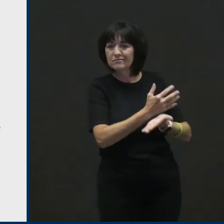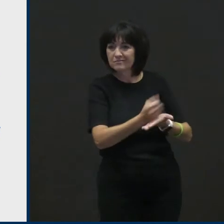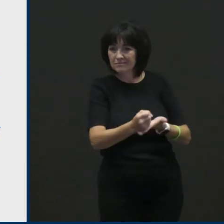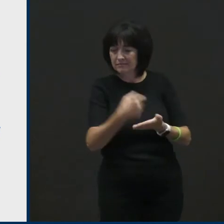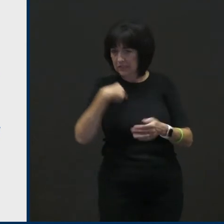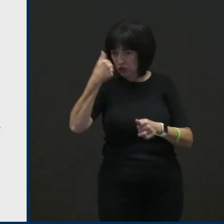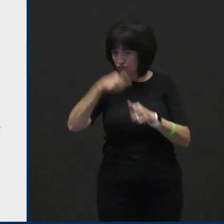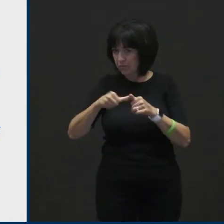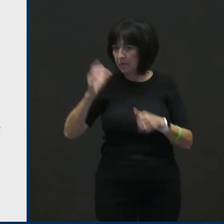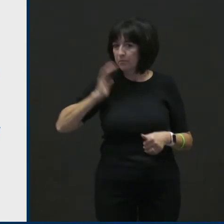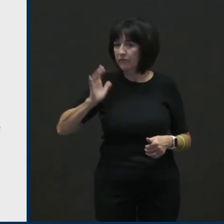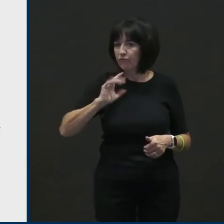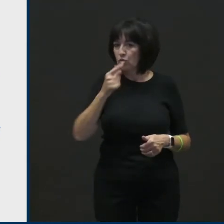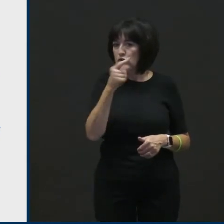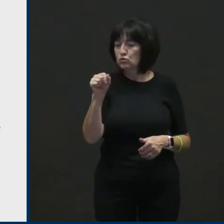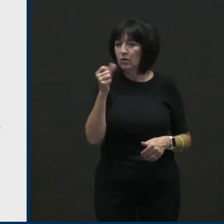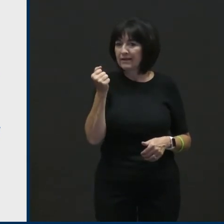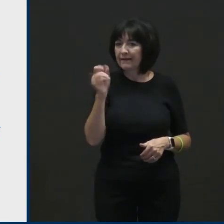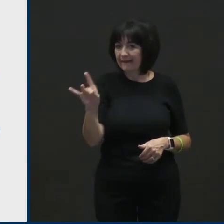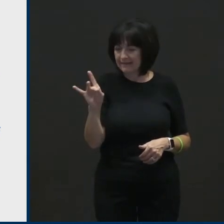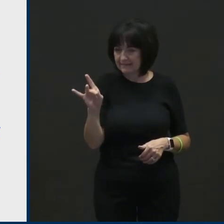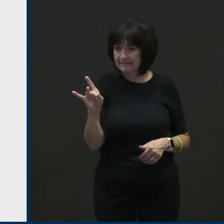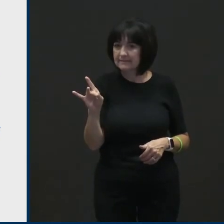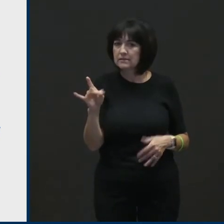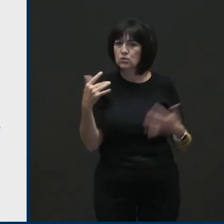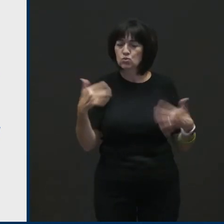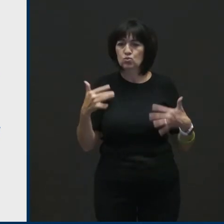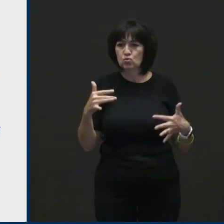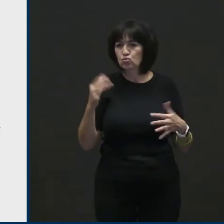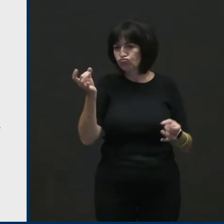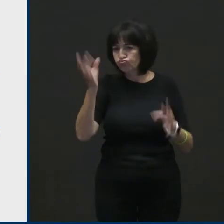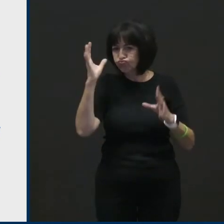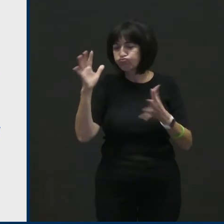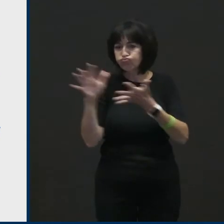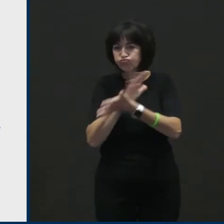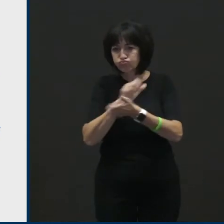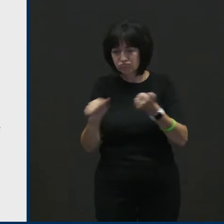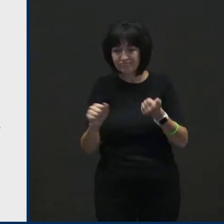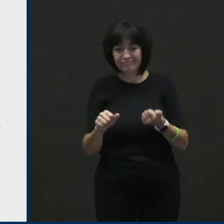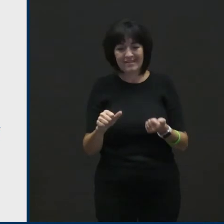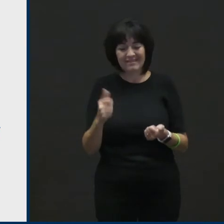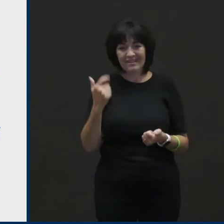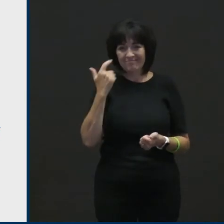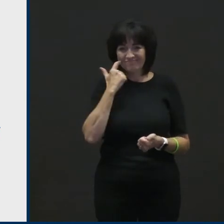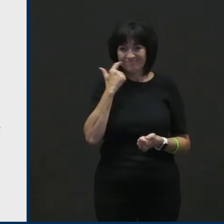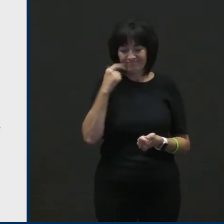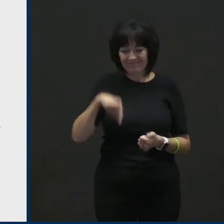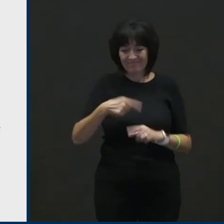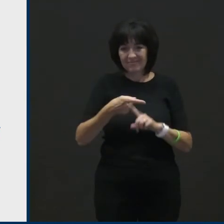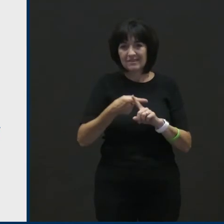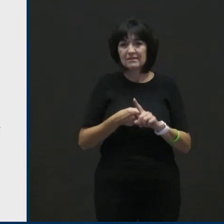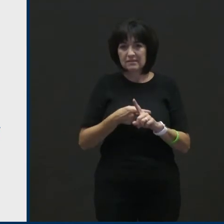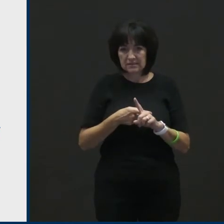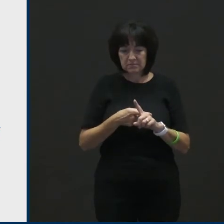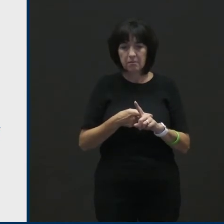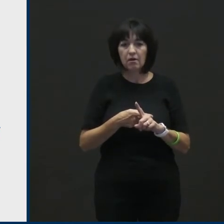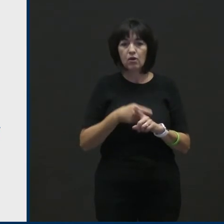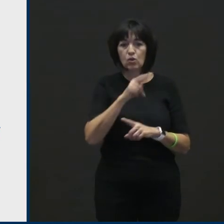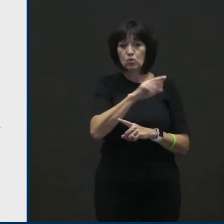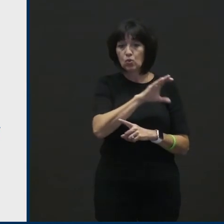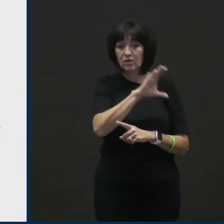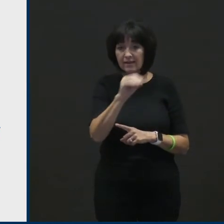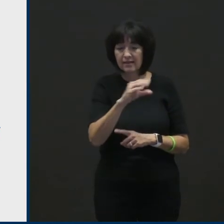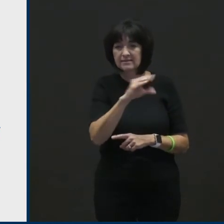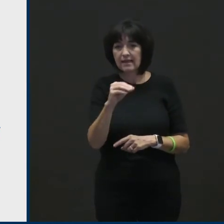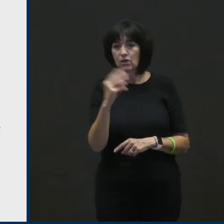we saw in a week span here in central Delaware and lower Newcastle County and